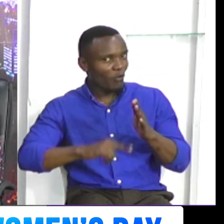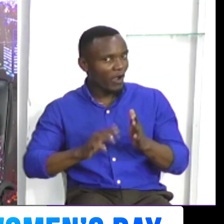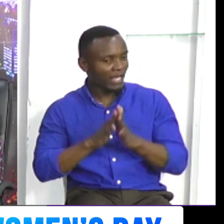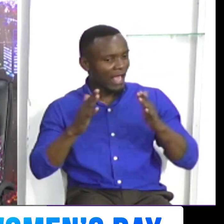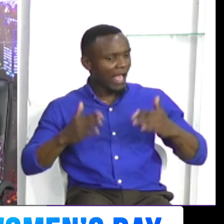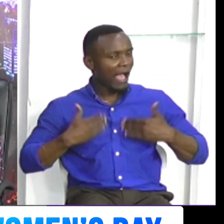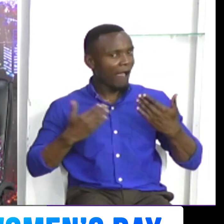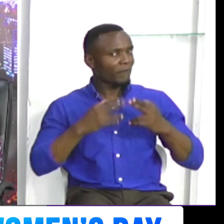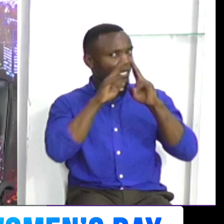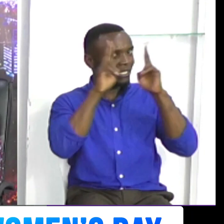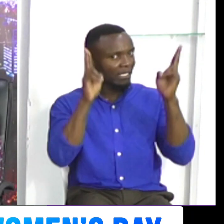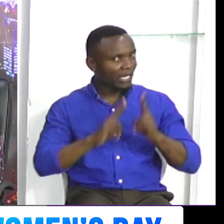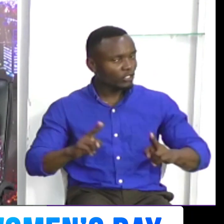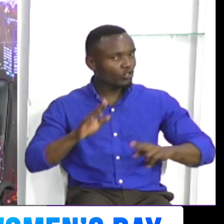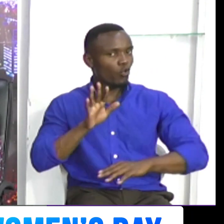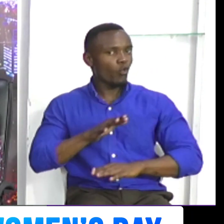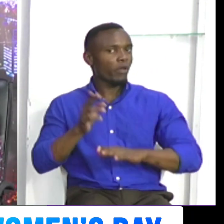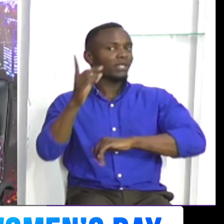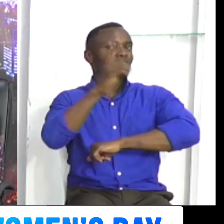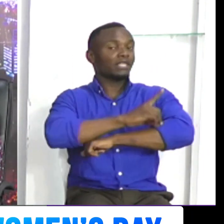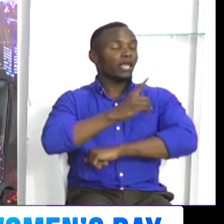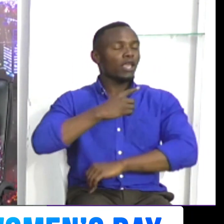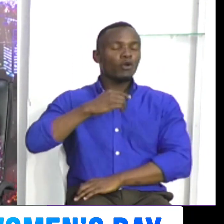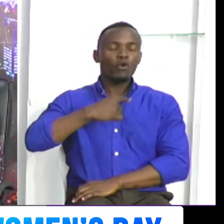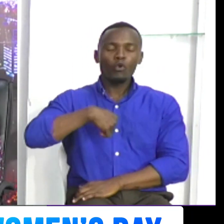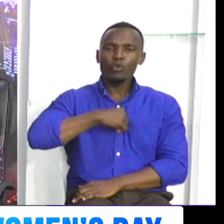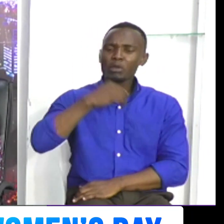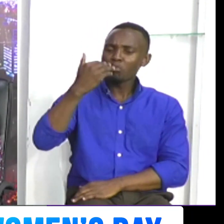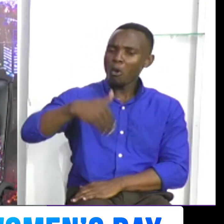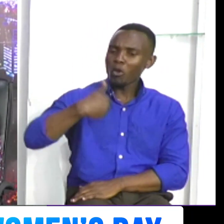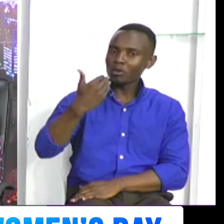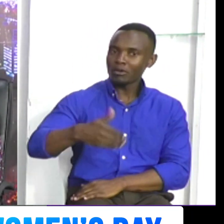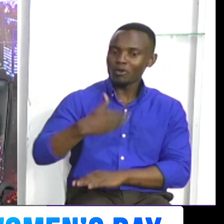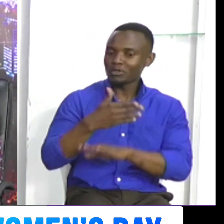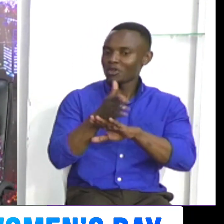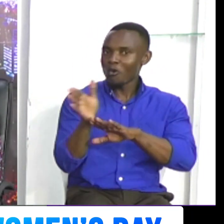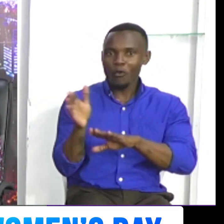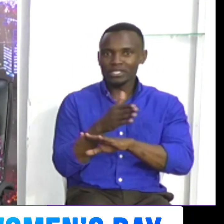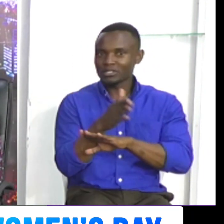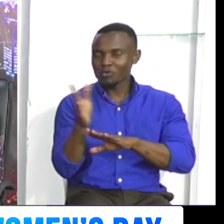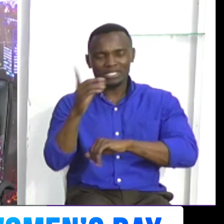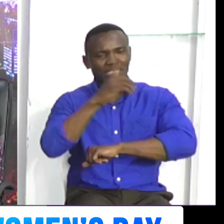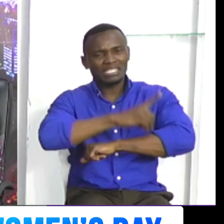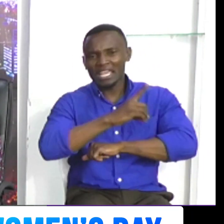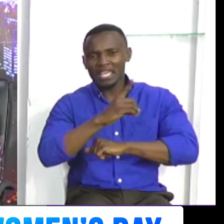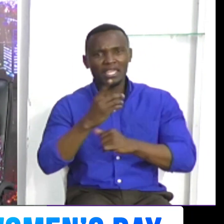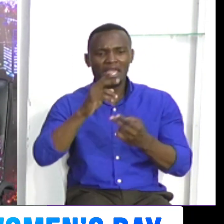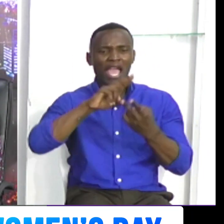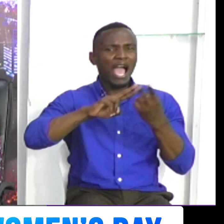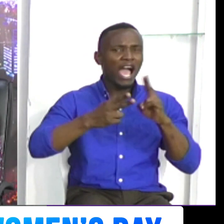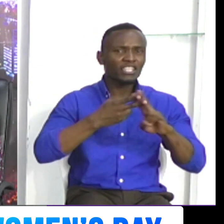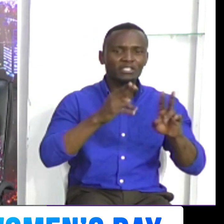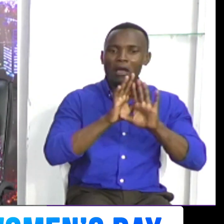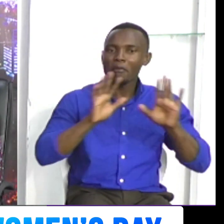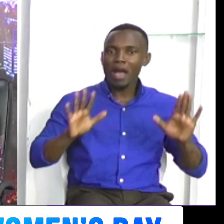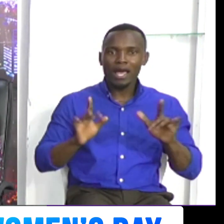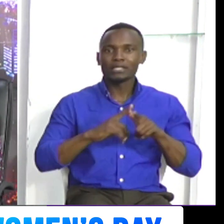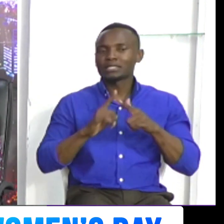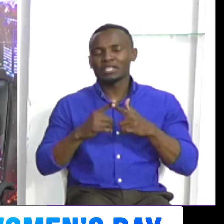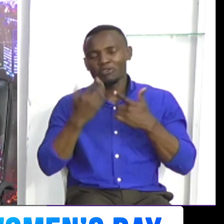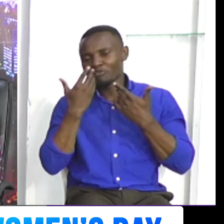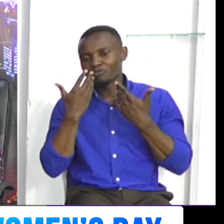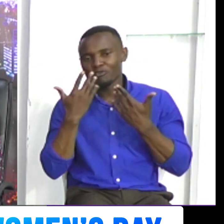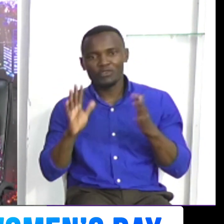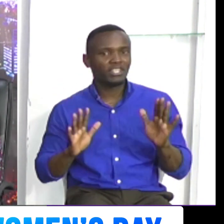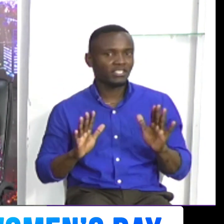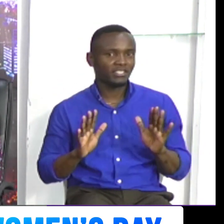International Women's Day, I know we always misuse these days, with just hashtags, Happy International Women's Day, Happy Women's Day, and then we're